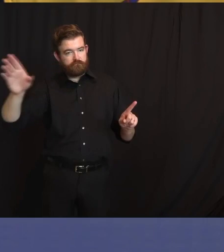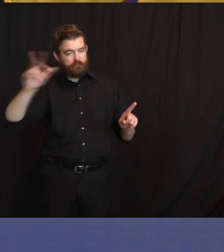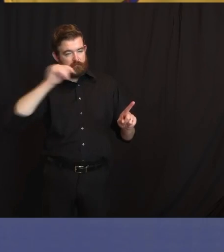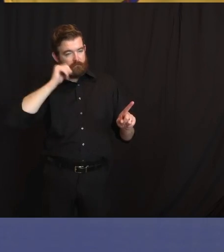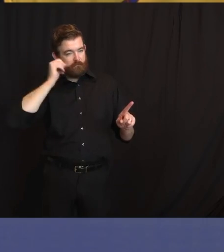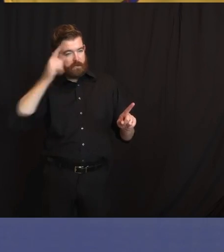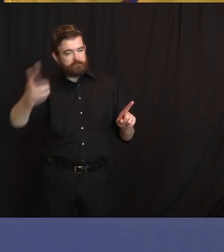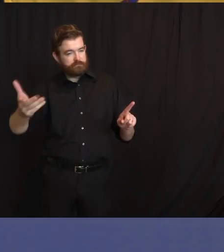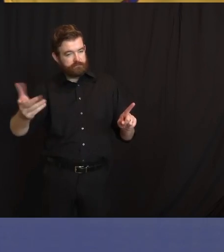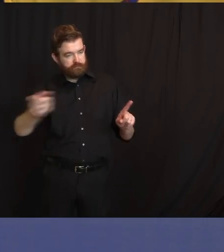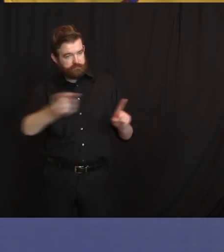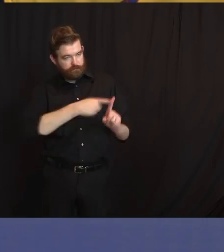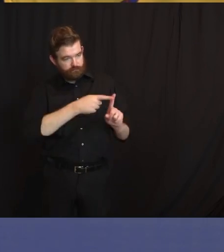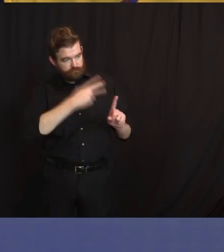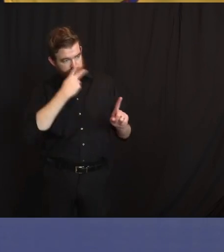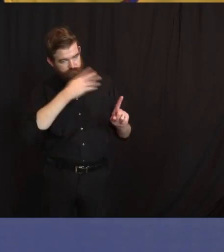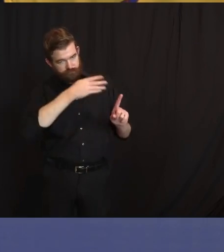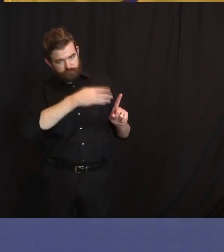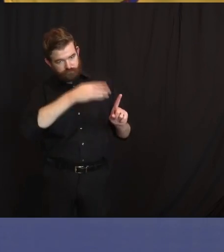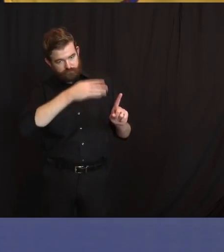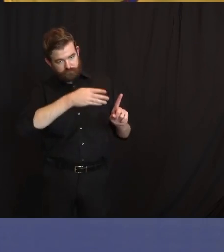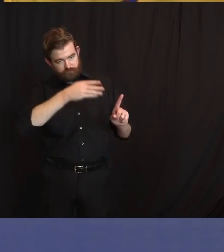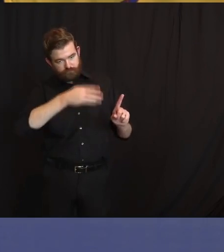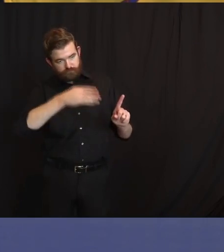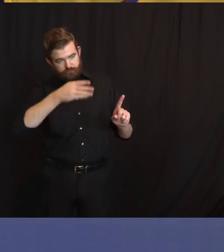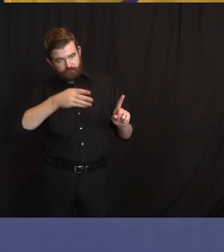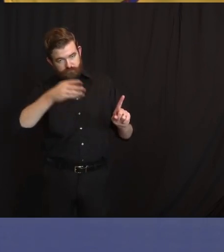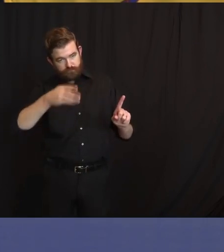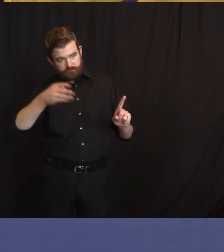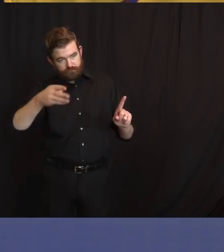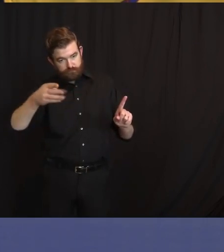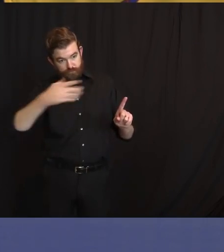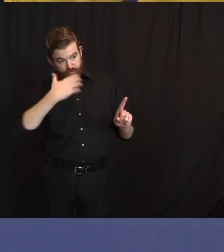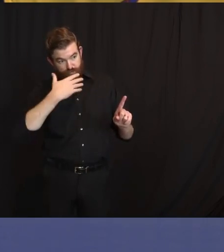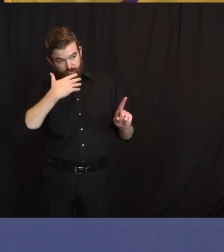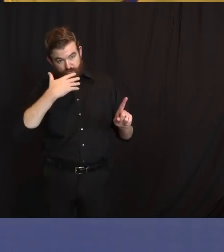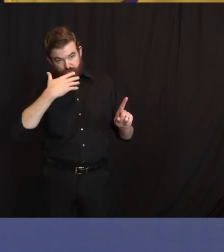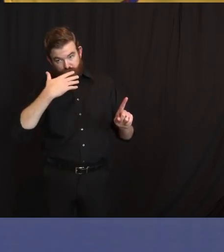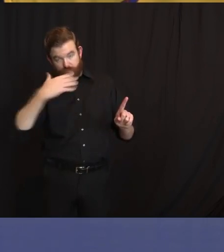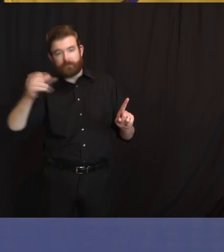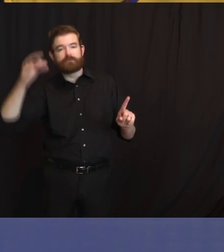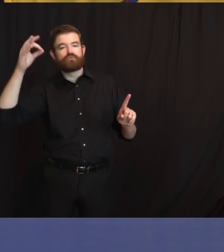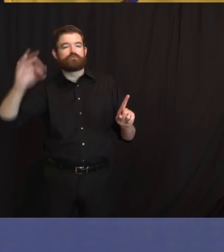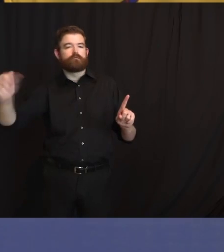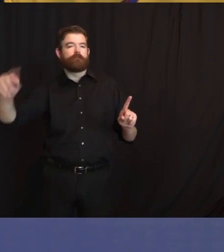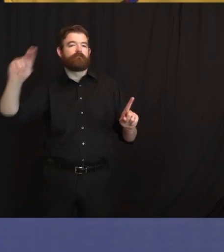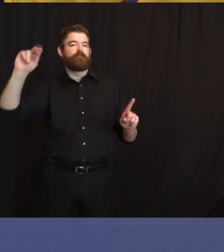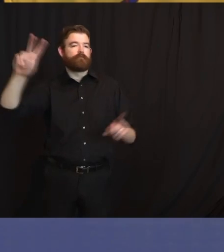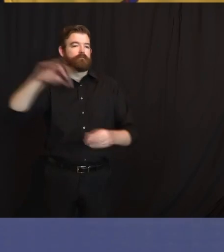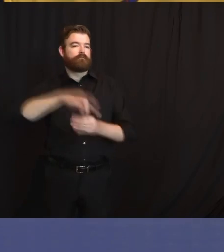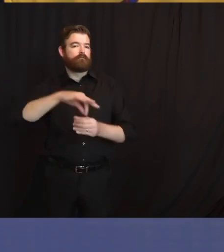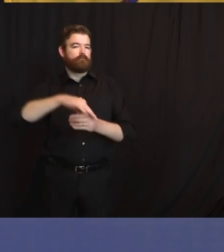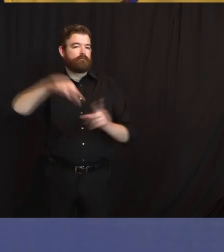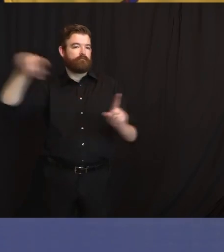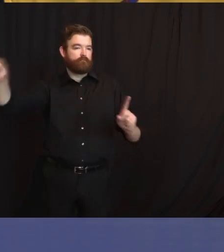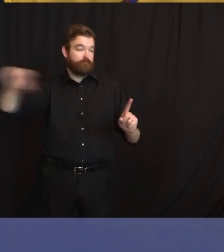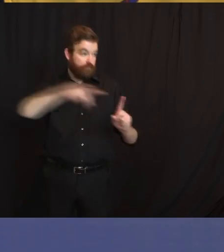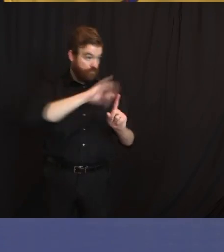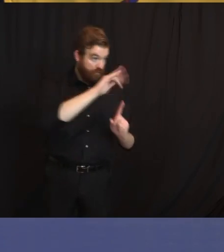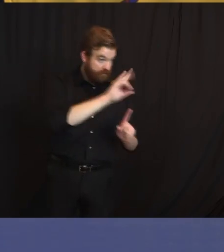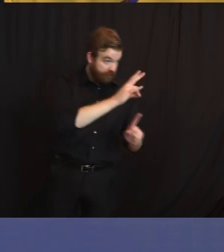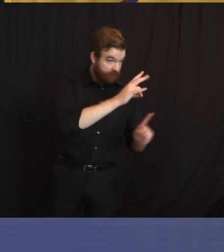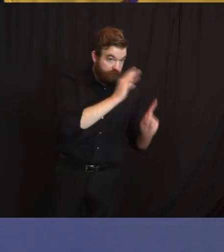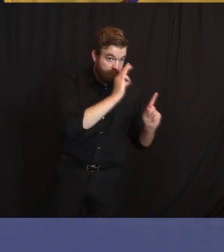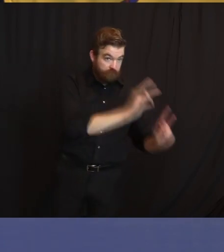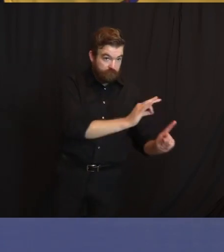here, and not just make that call on July 8th either, to Nikita's questions over the past couple of weeks, to really have a